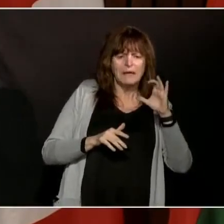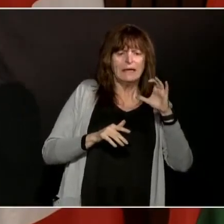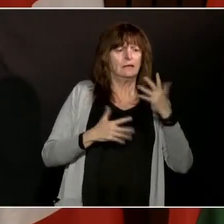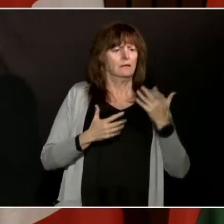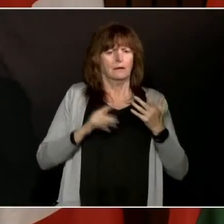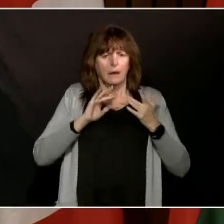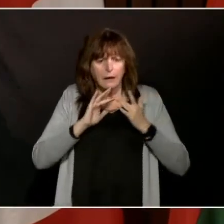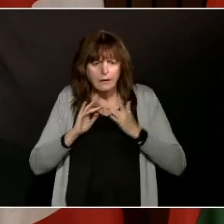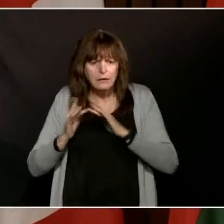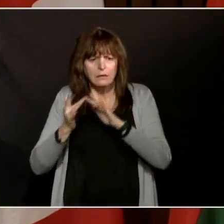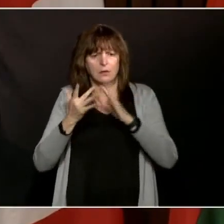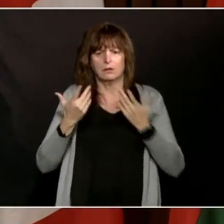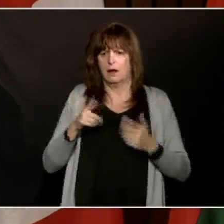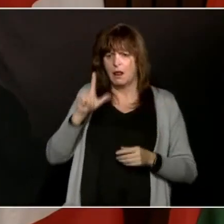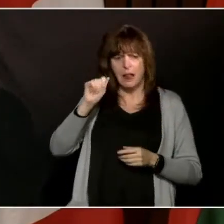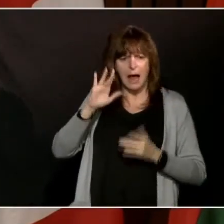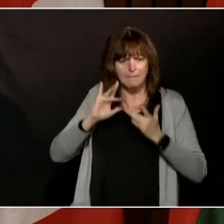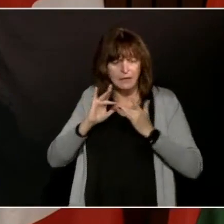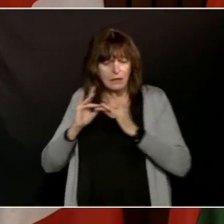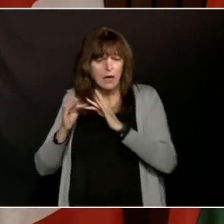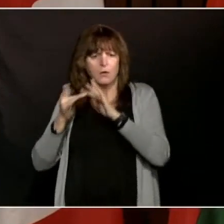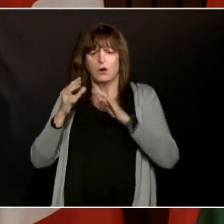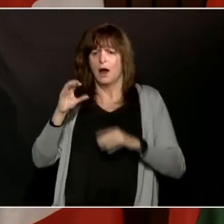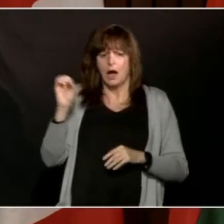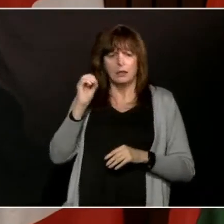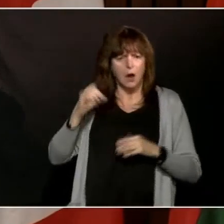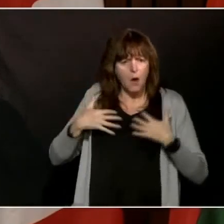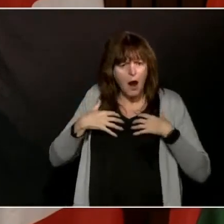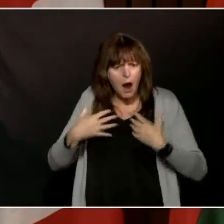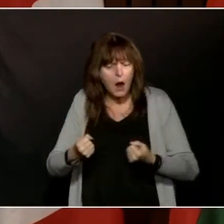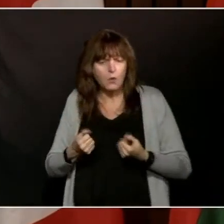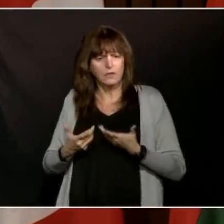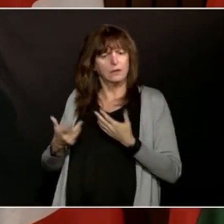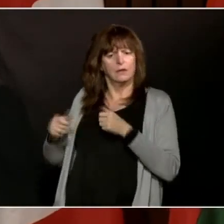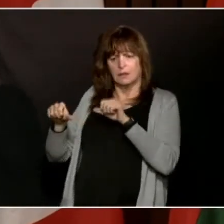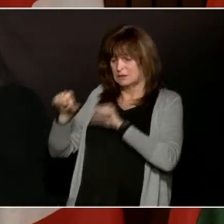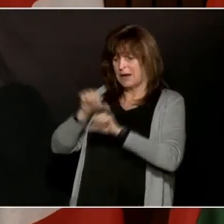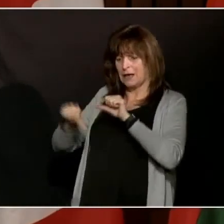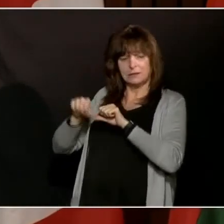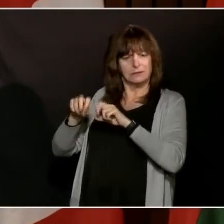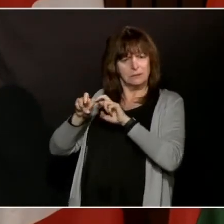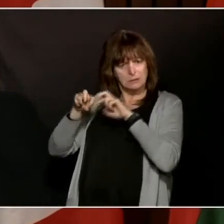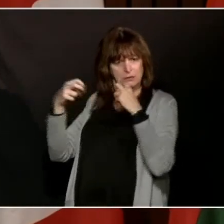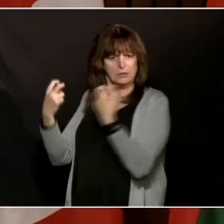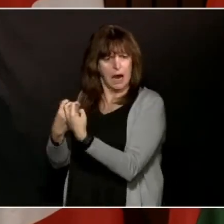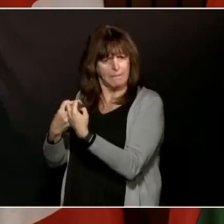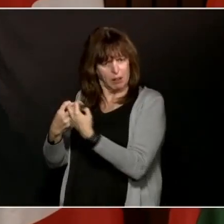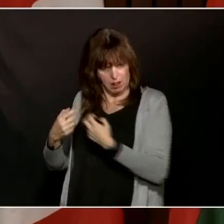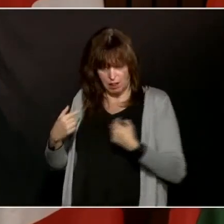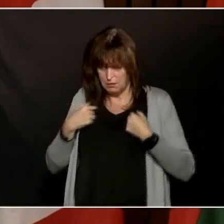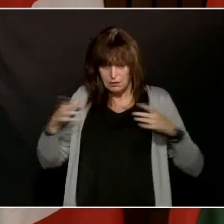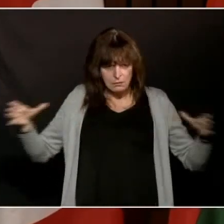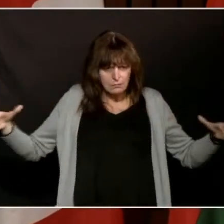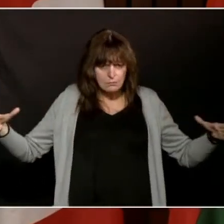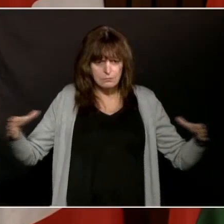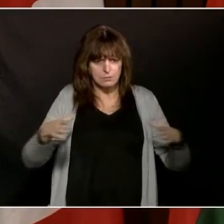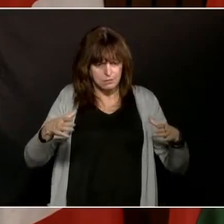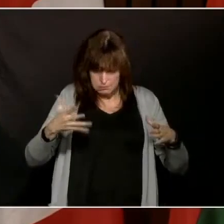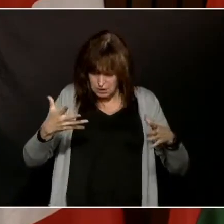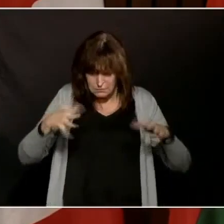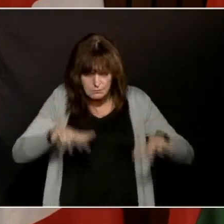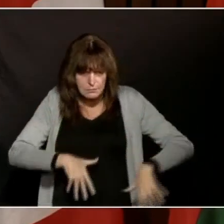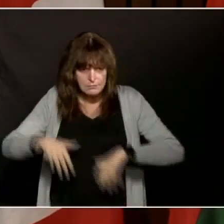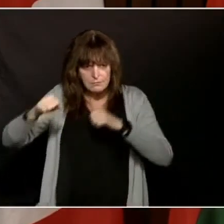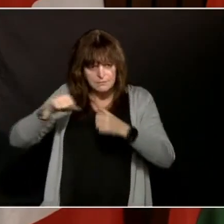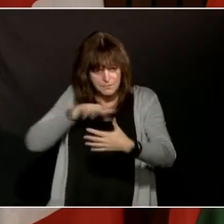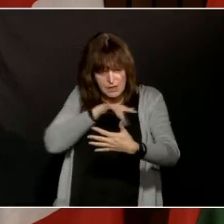Health, and the Science Table, to design a study where we could look at a point in time and what the prevalence of these three variants